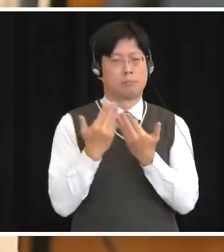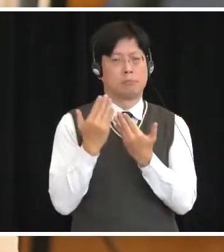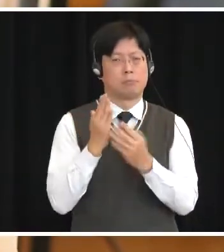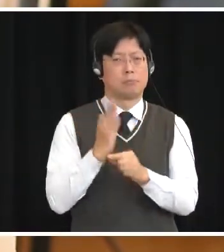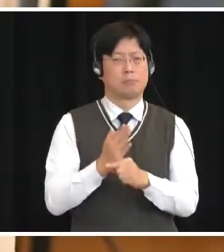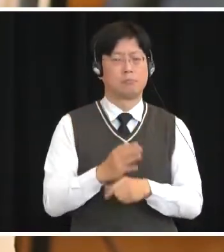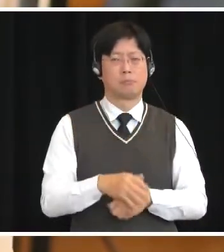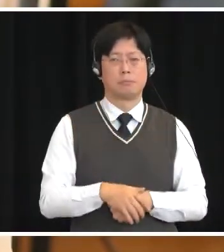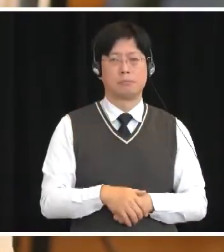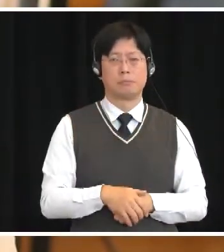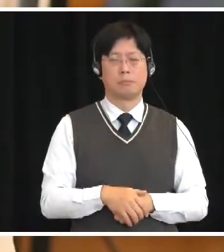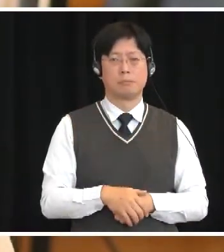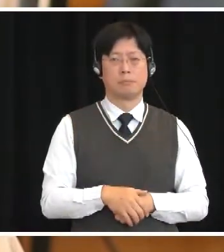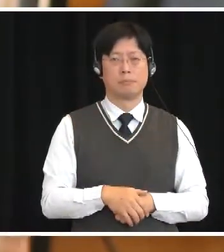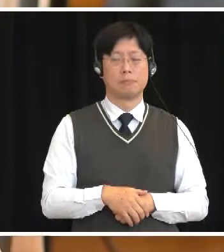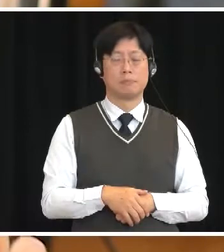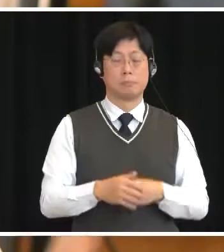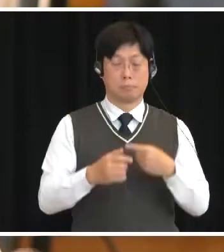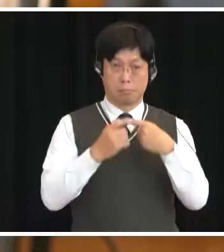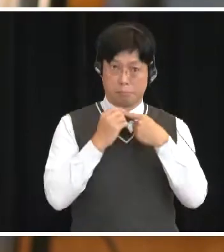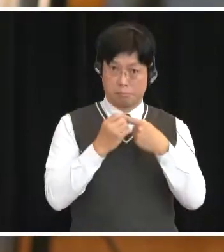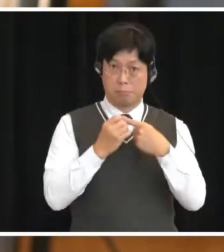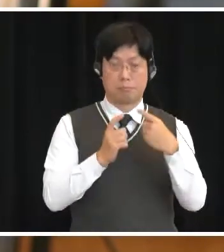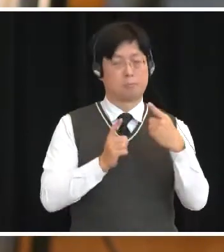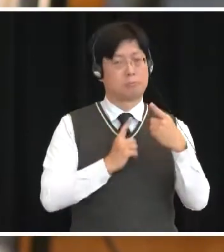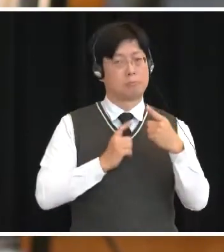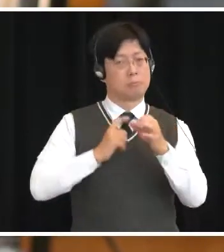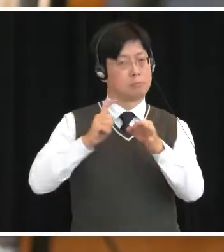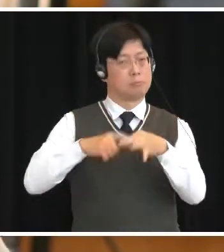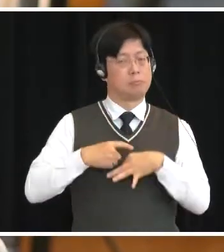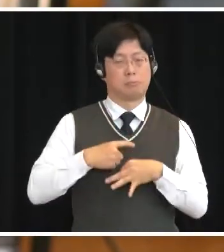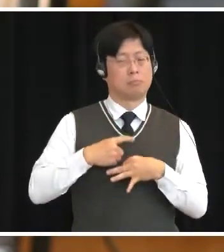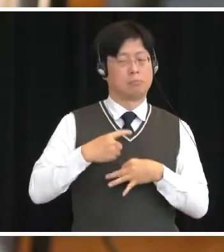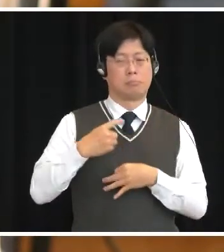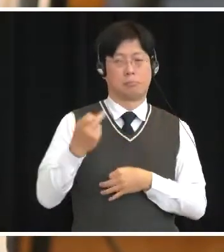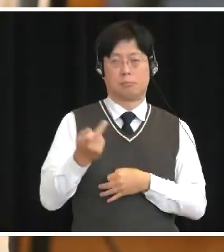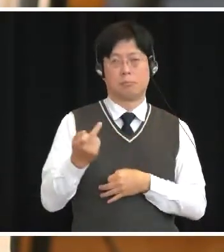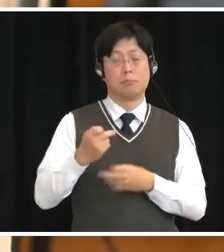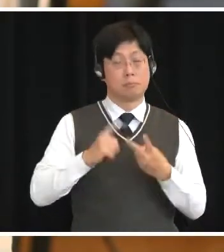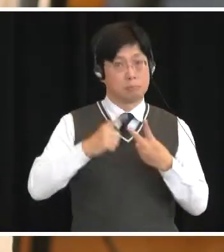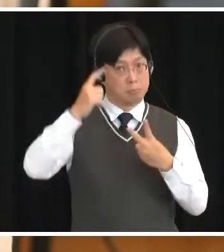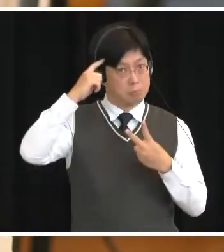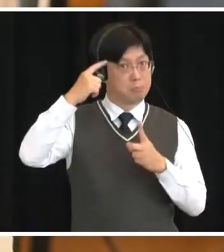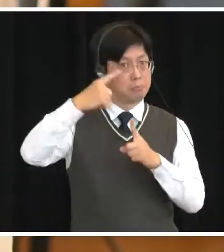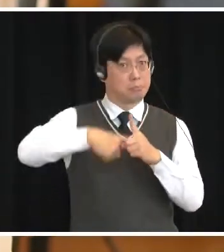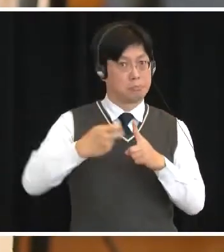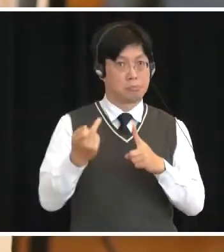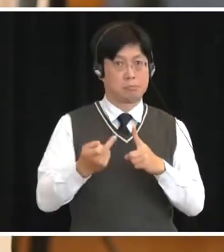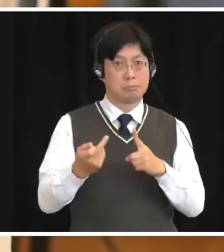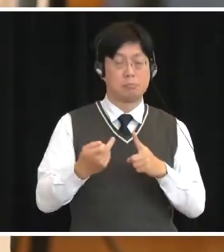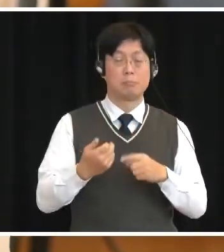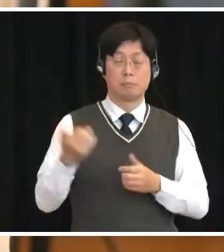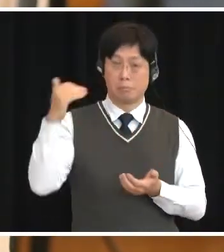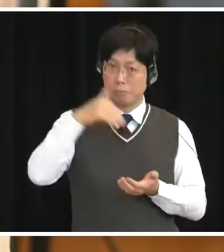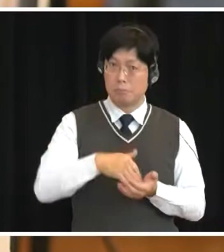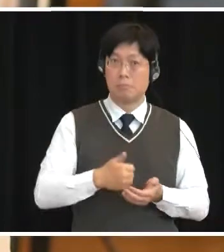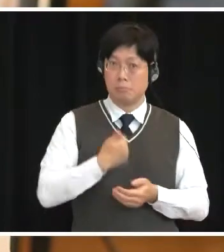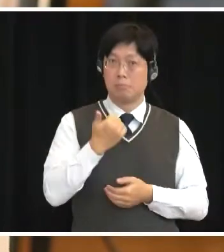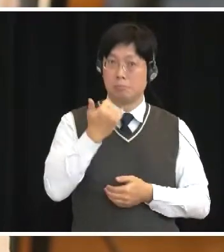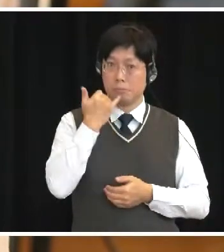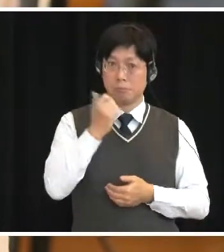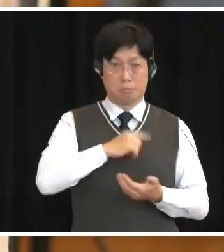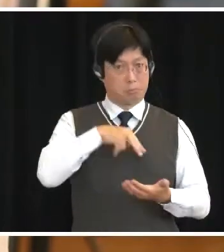18 and 19-year-olds are usually students. They are not independent